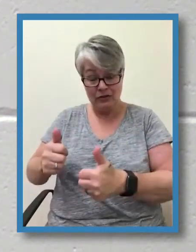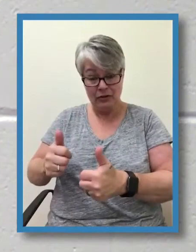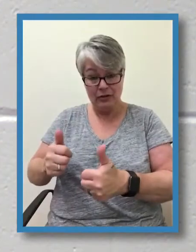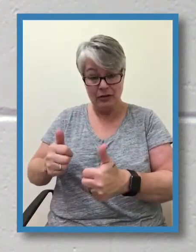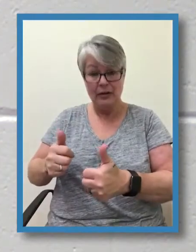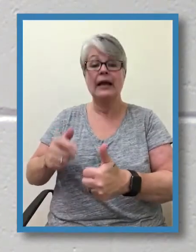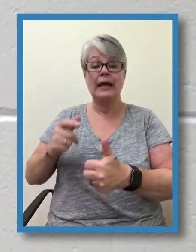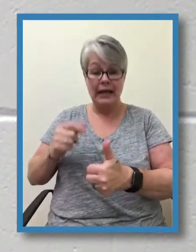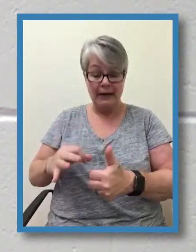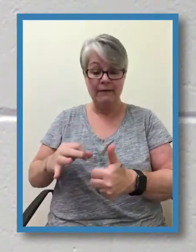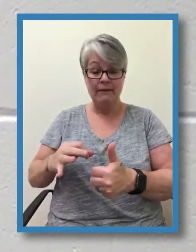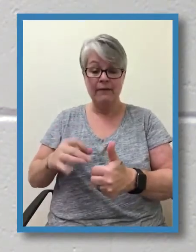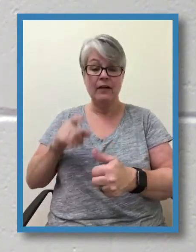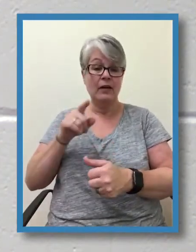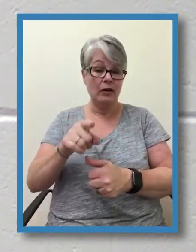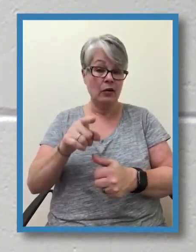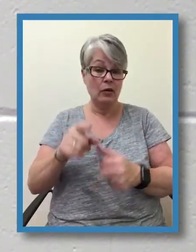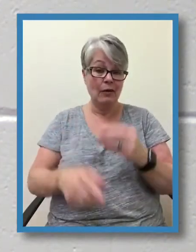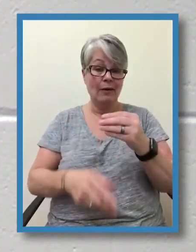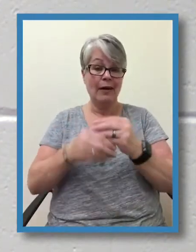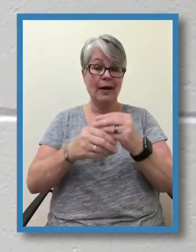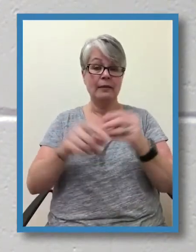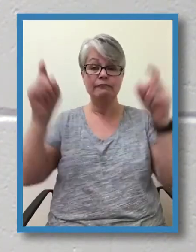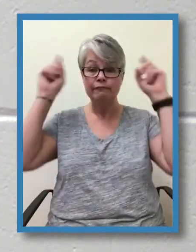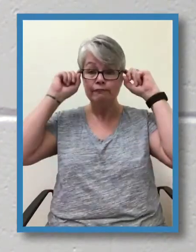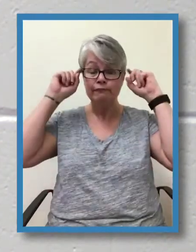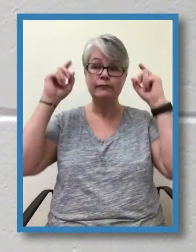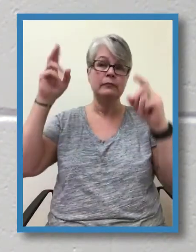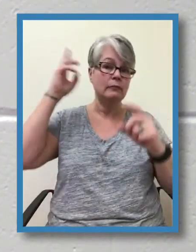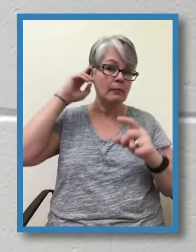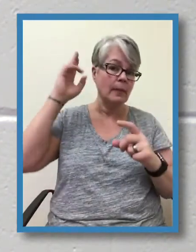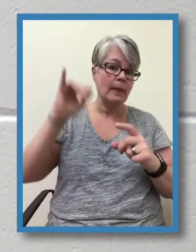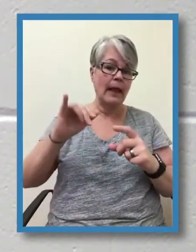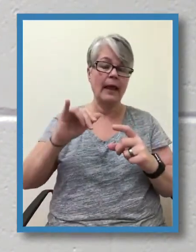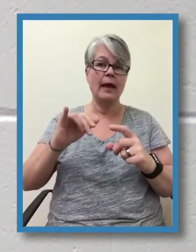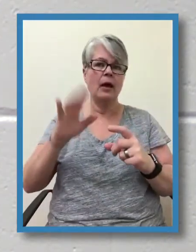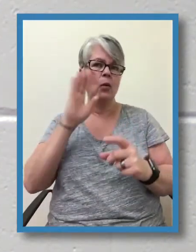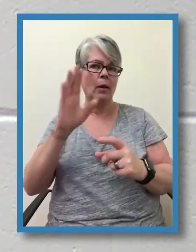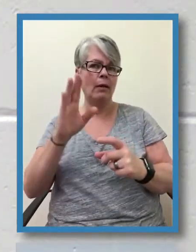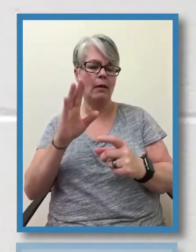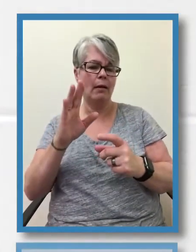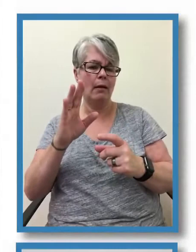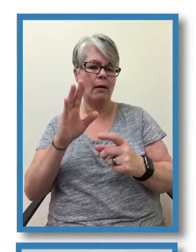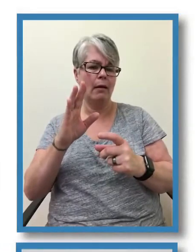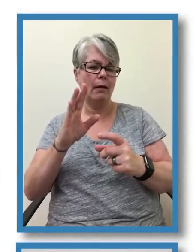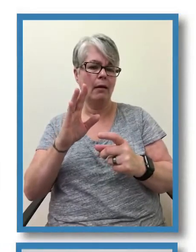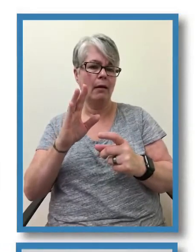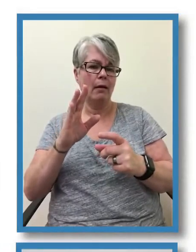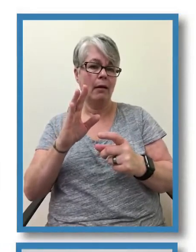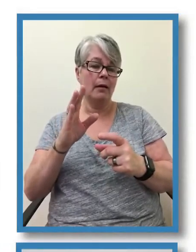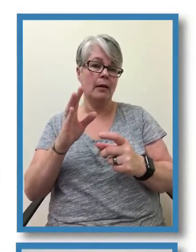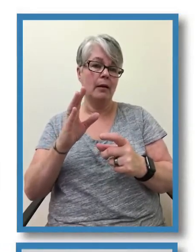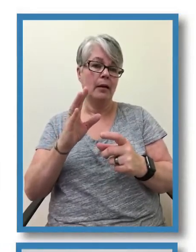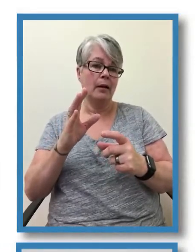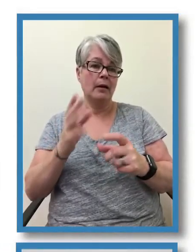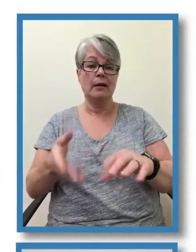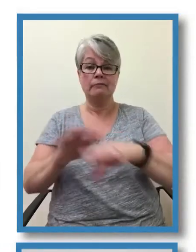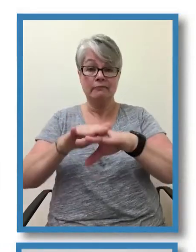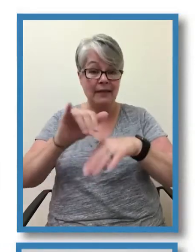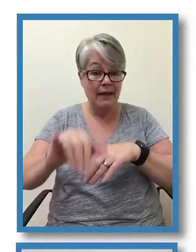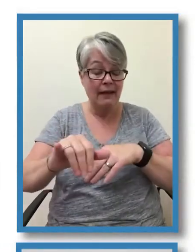But it is something to pay attention to. And there are potential mechanisms here.